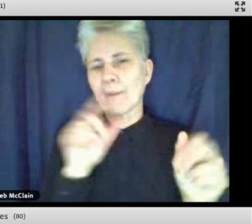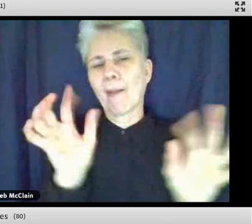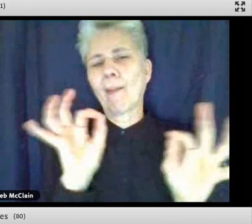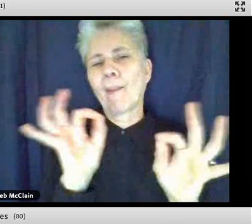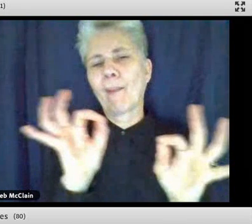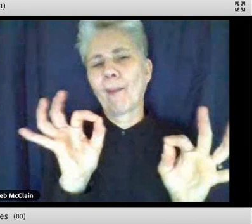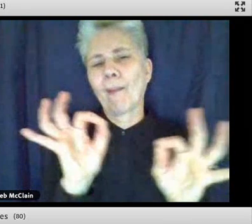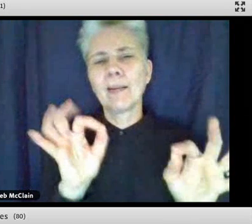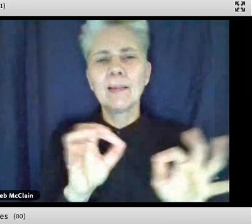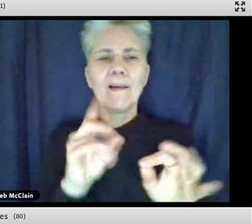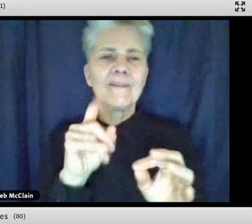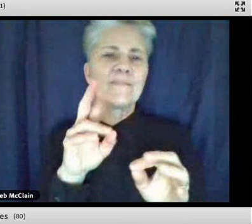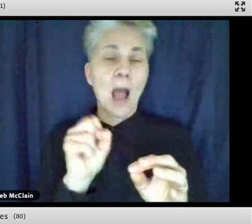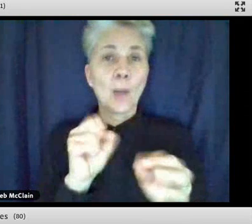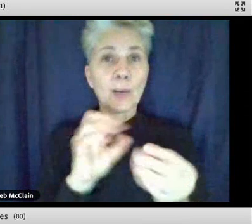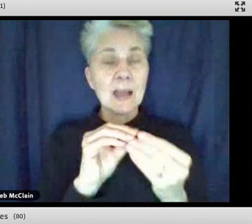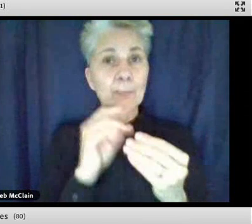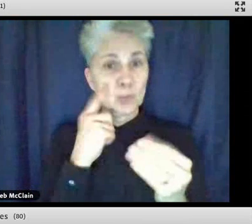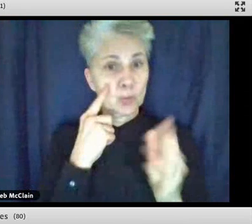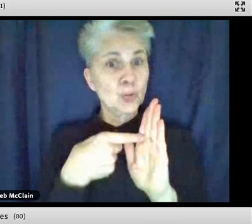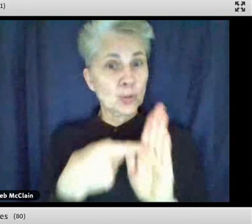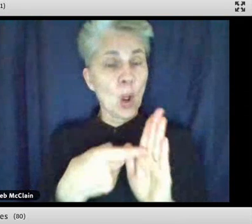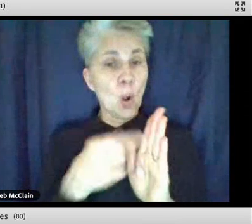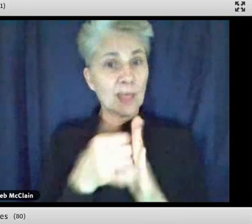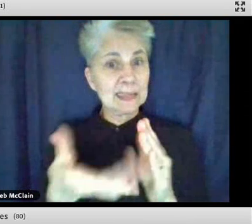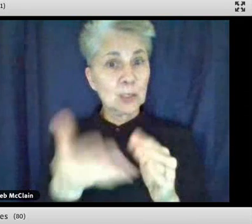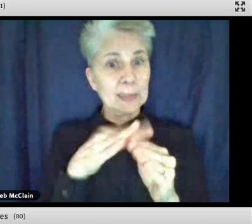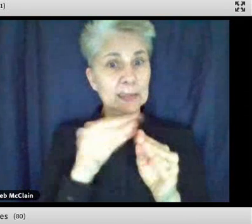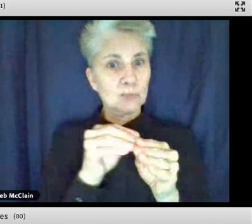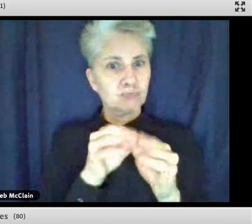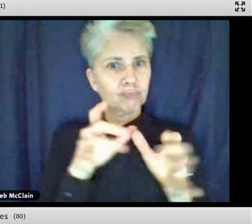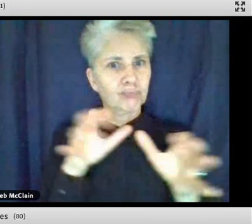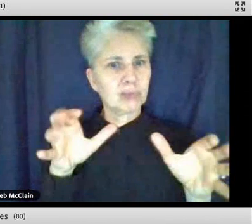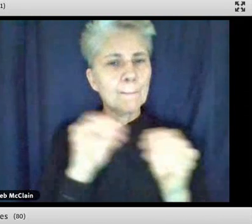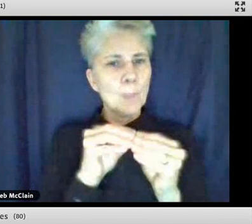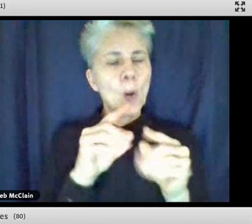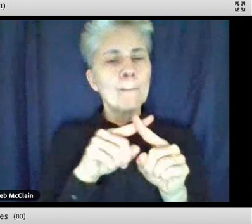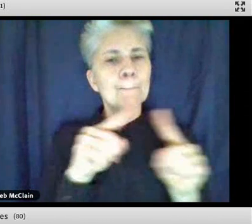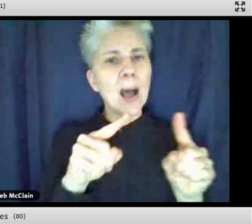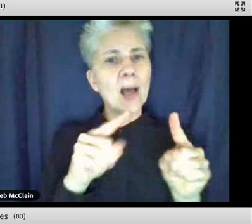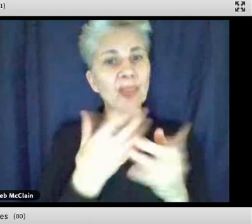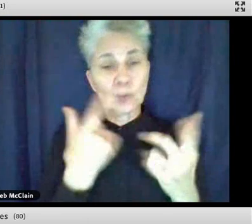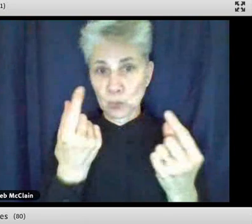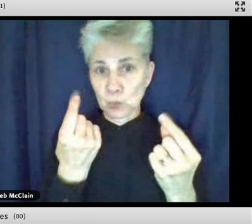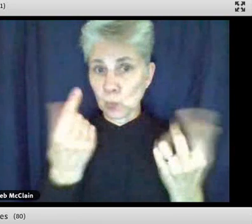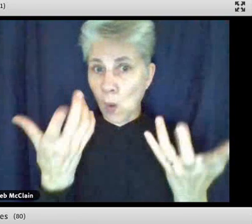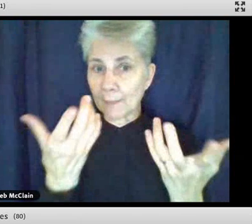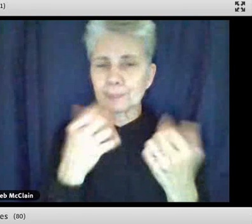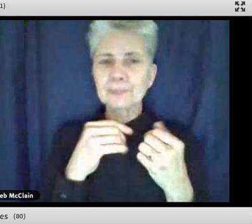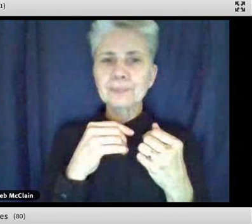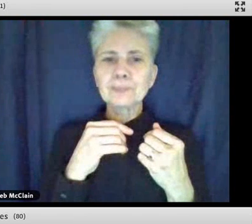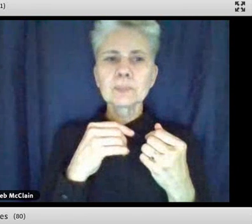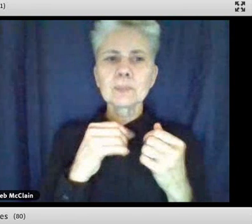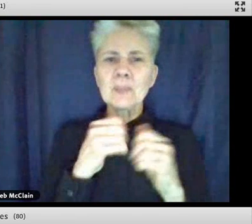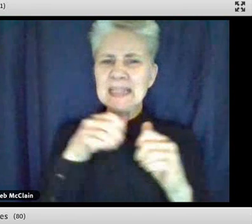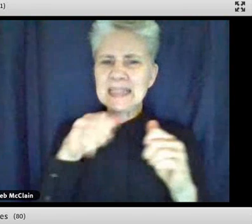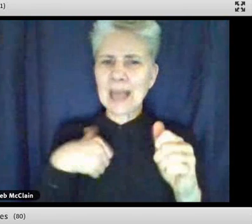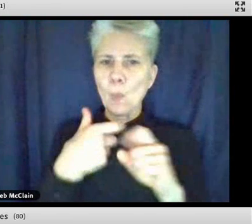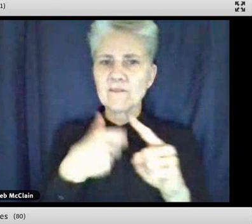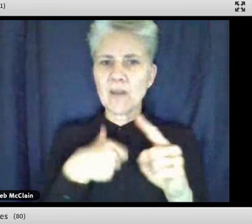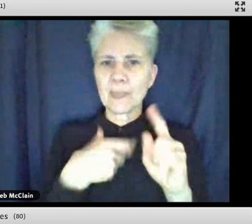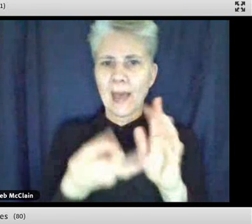The numbers have obviously shown us that it's increasing. But one of the things you can do is, stay away from that up to the